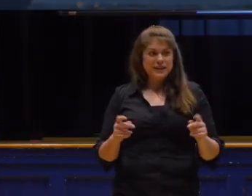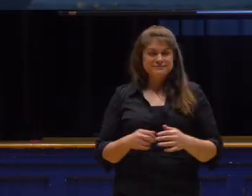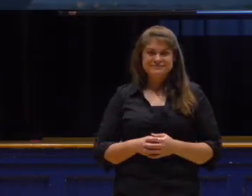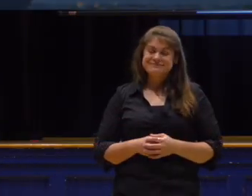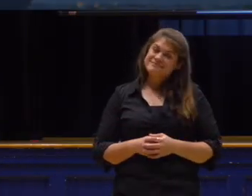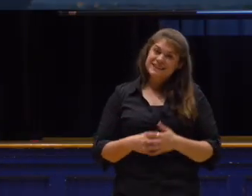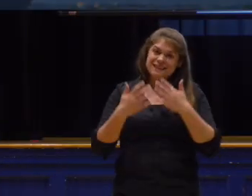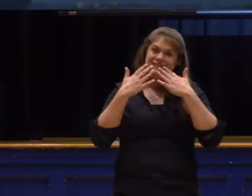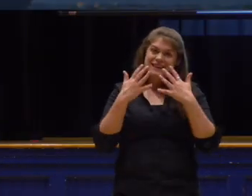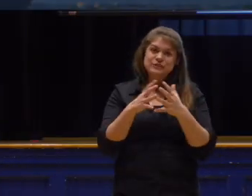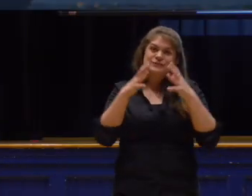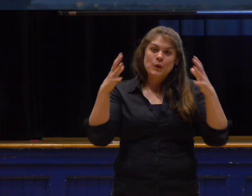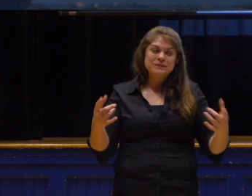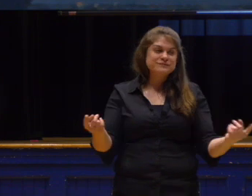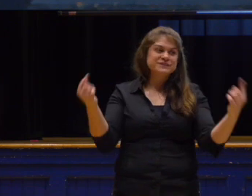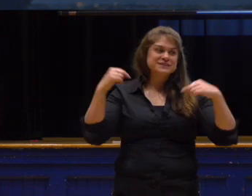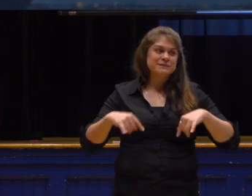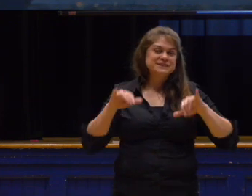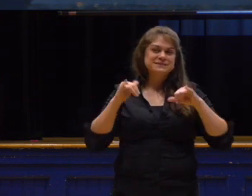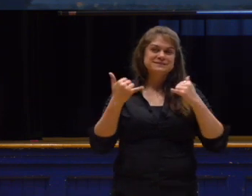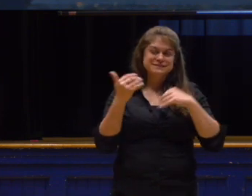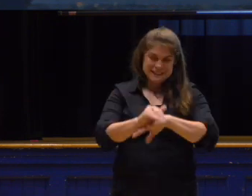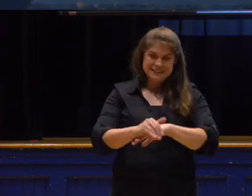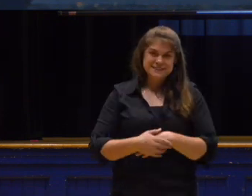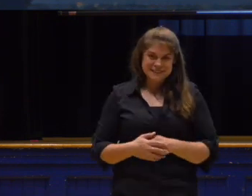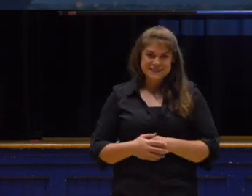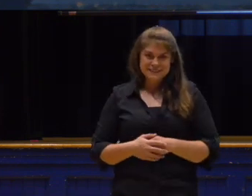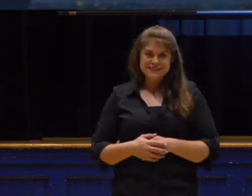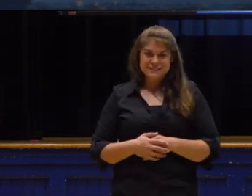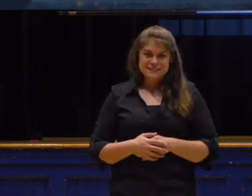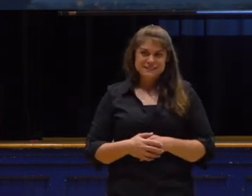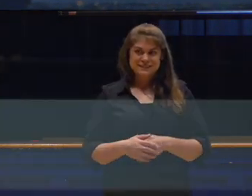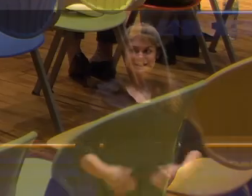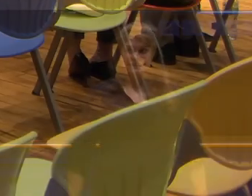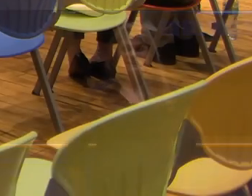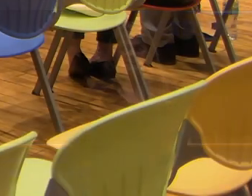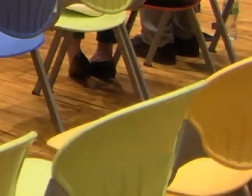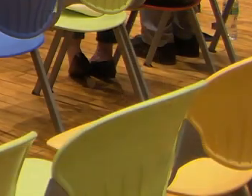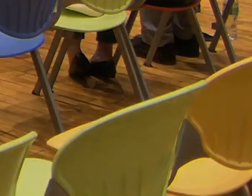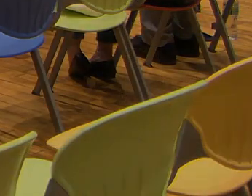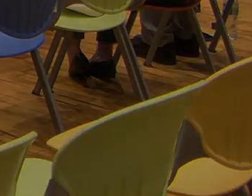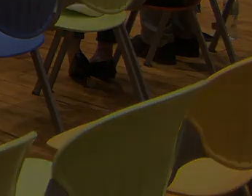All right, hearing none, well, thank you all so much for joining tonight. Thank you.